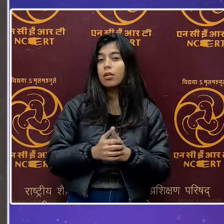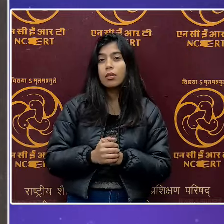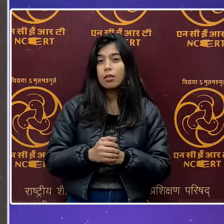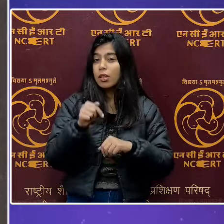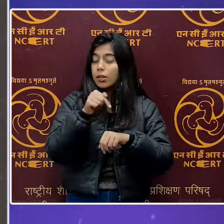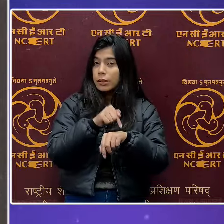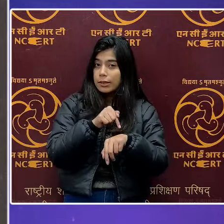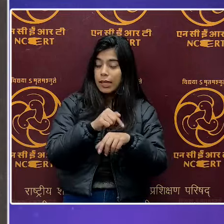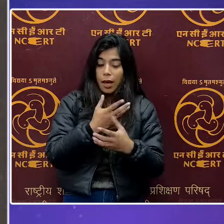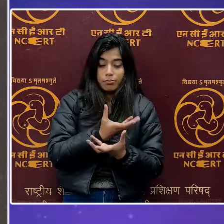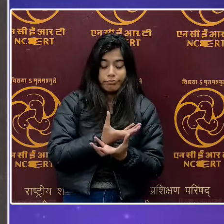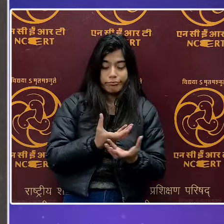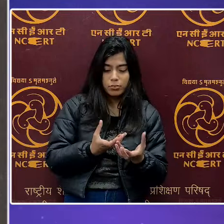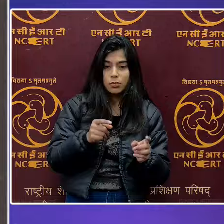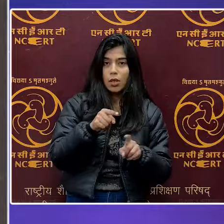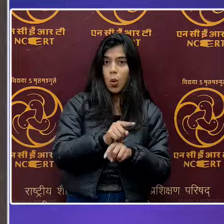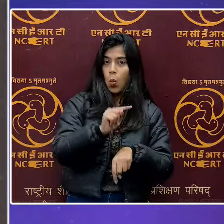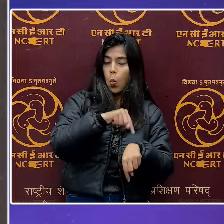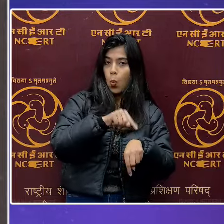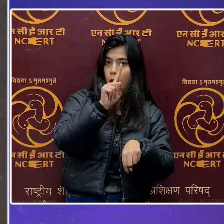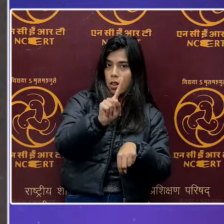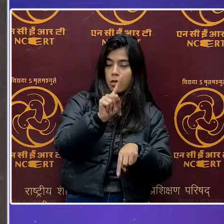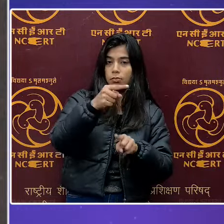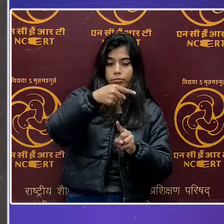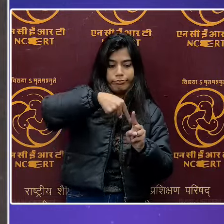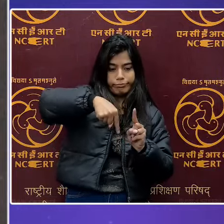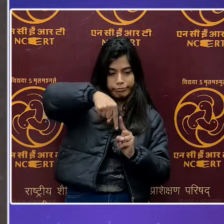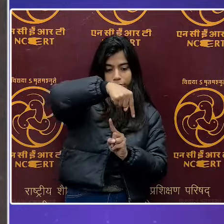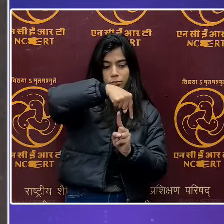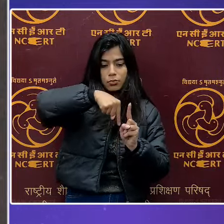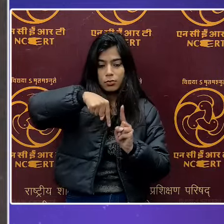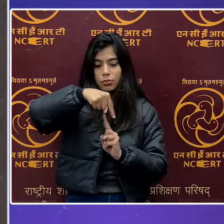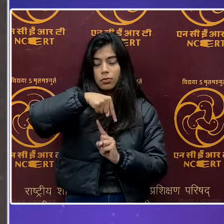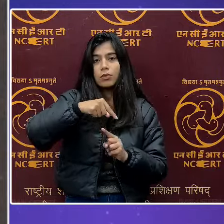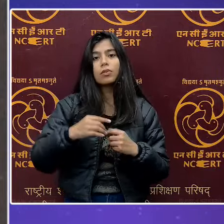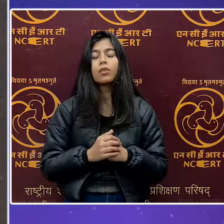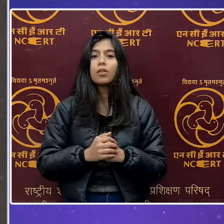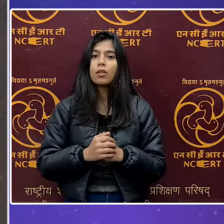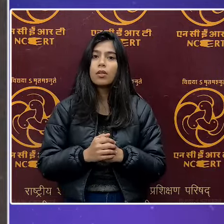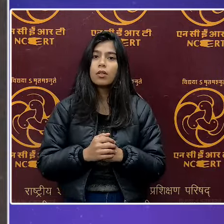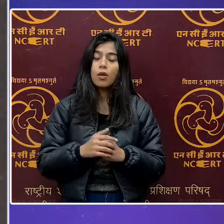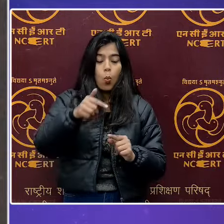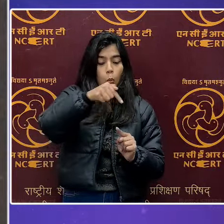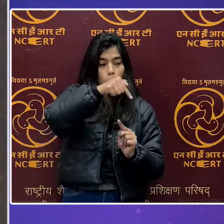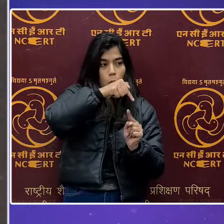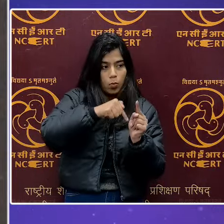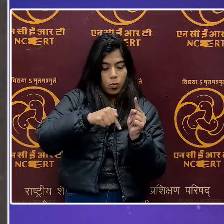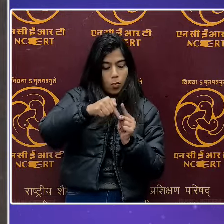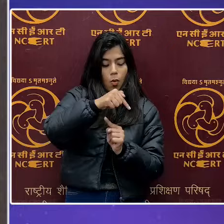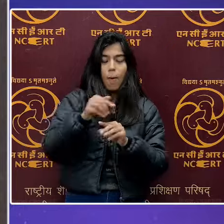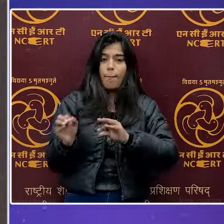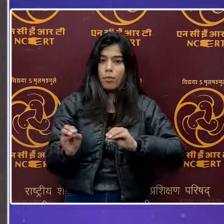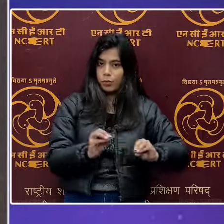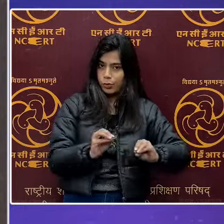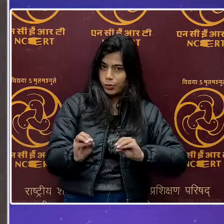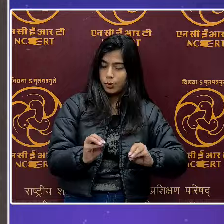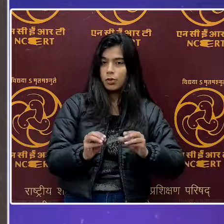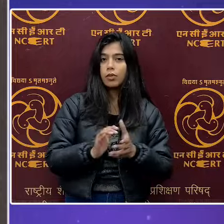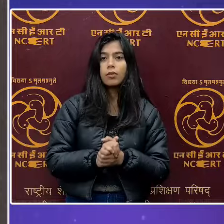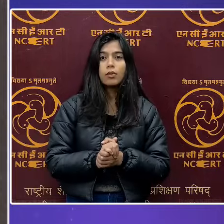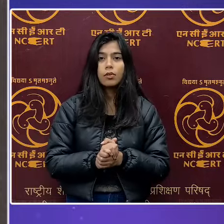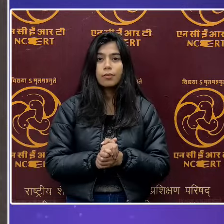the particle completes one circular path, one rotatory motion, the foot